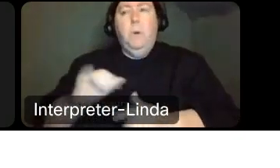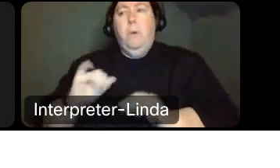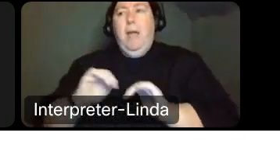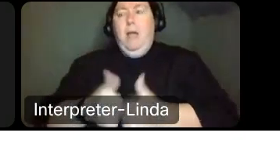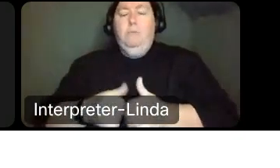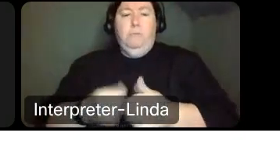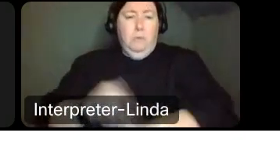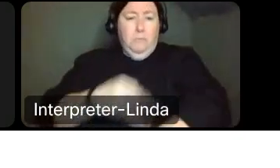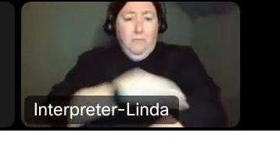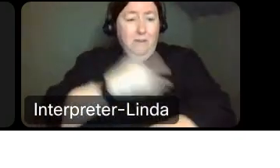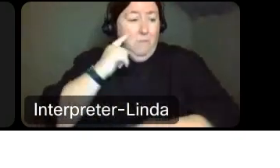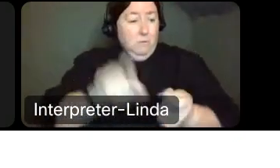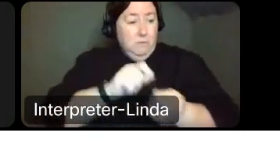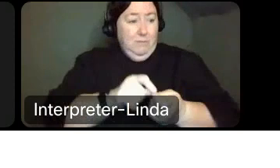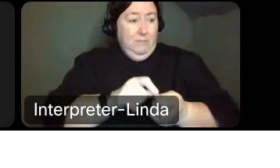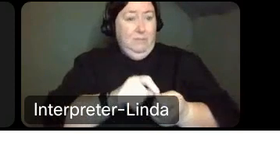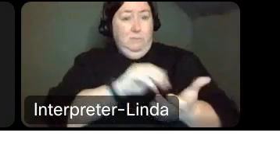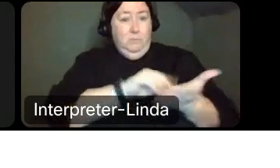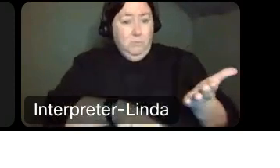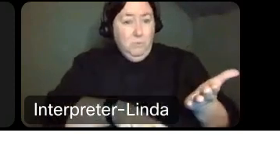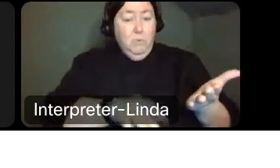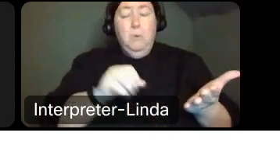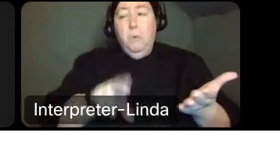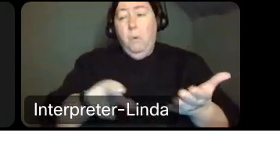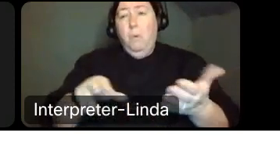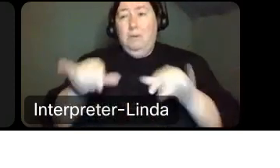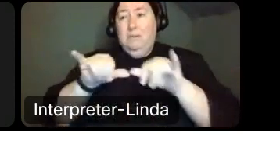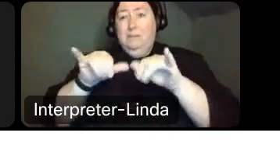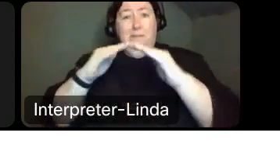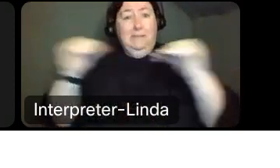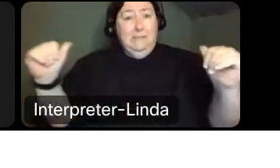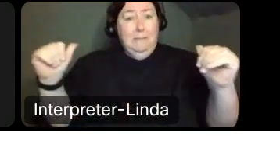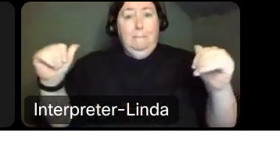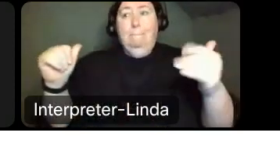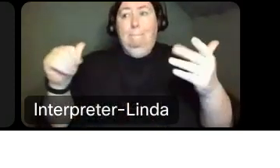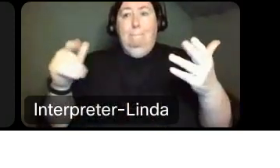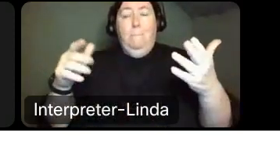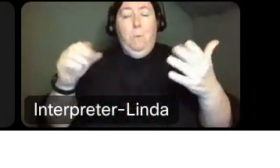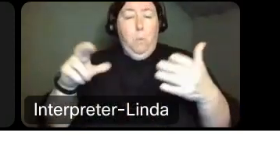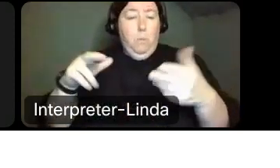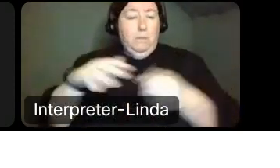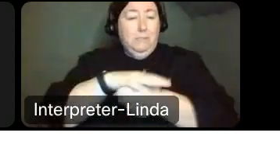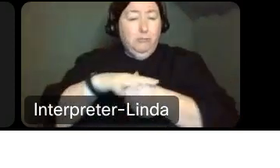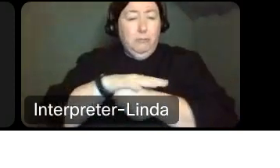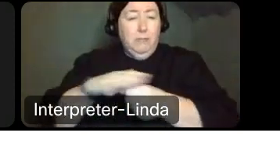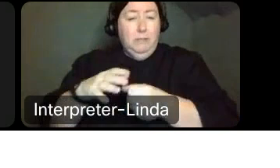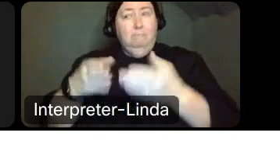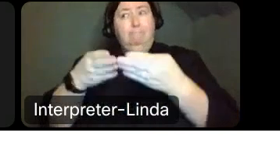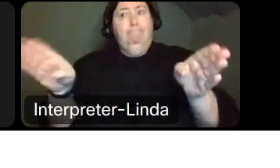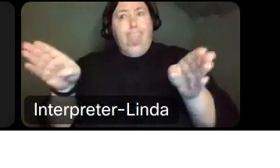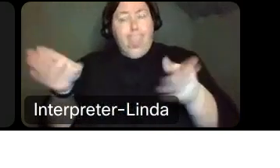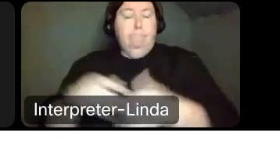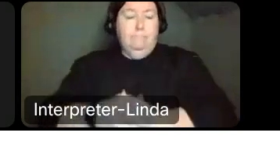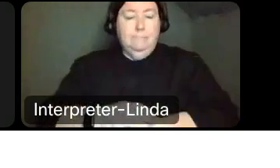for a particular student or sometimes, at a systems level, more at a school or district-wide.